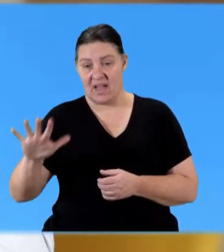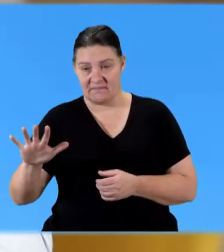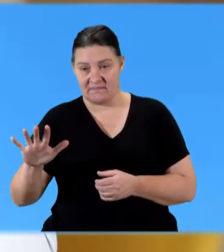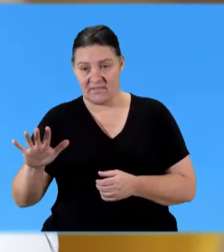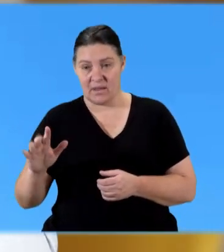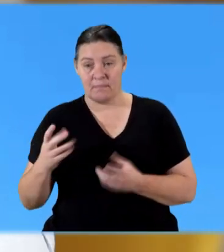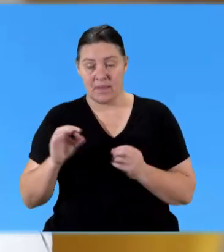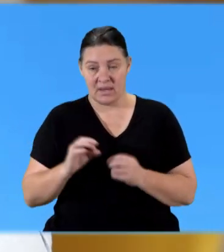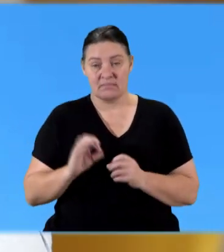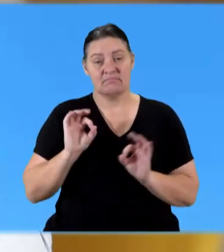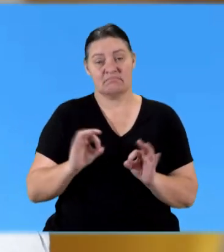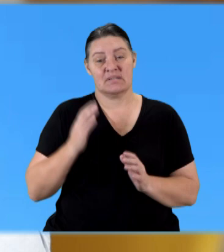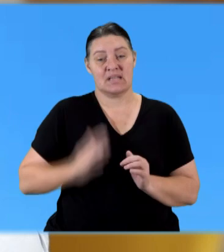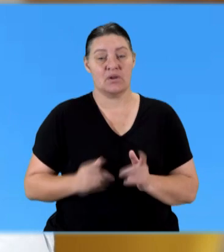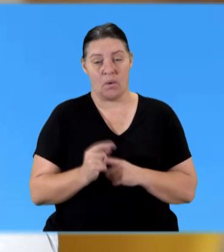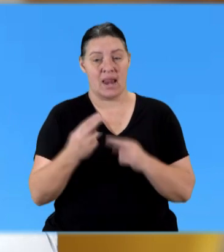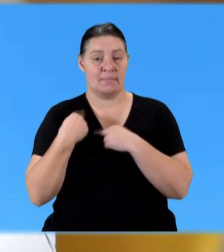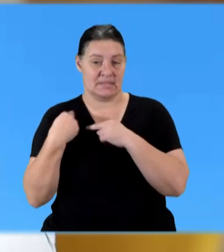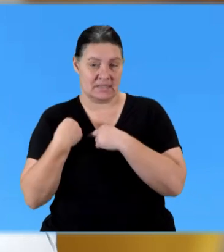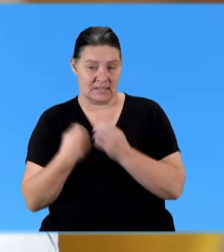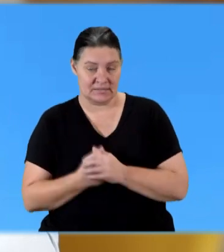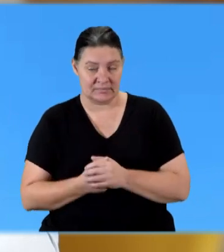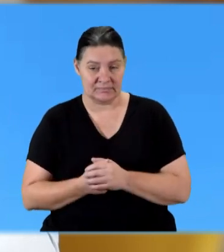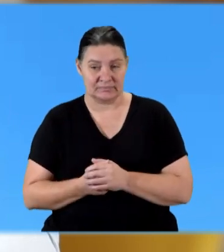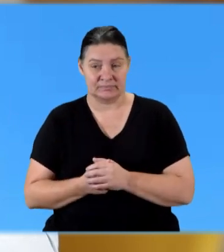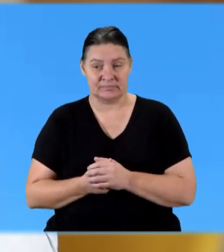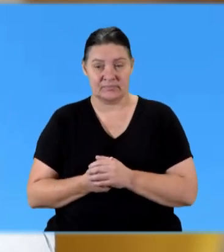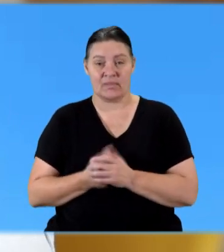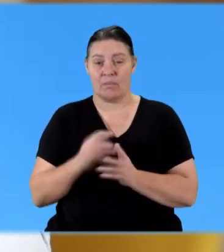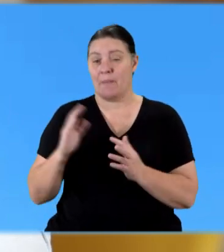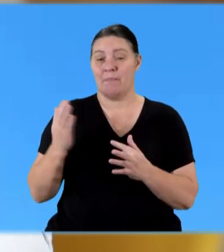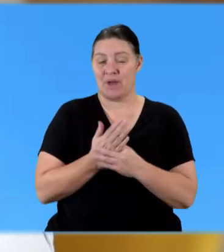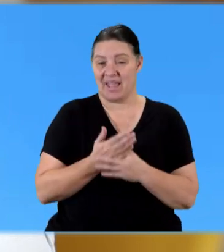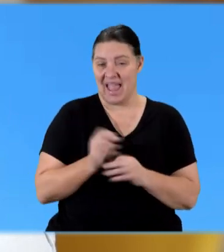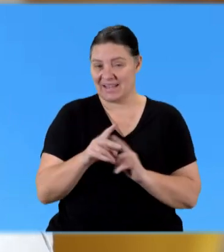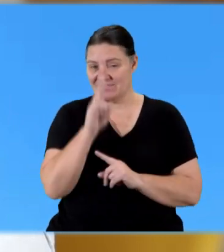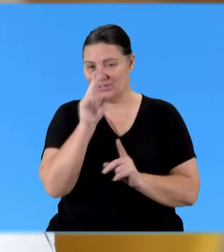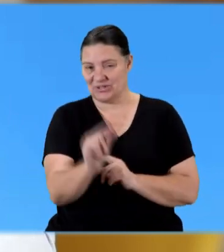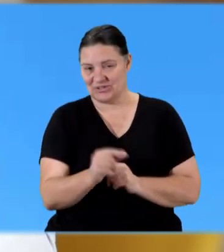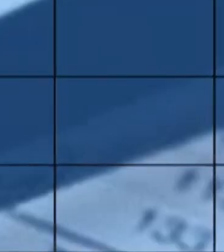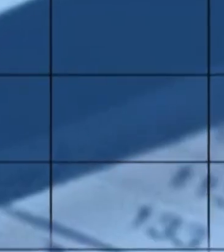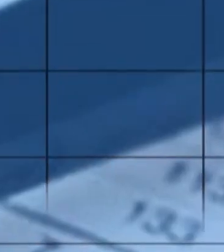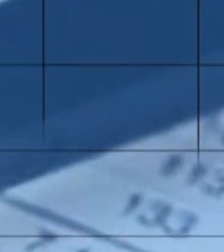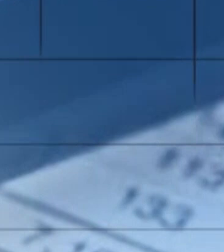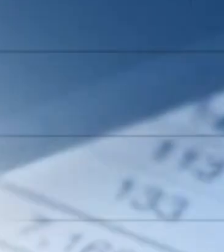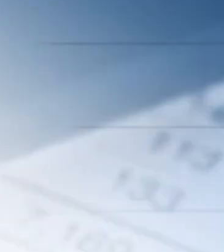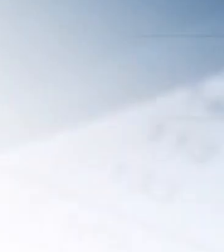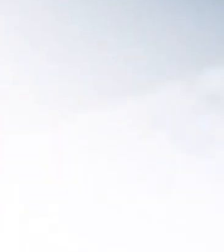57,065 will come to the credit side because it is a liability. We will go for an ad break. See you shortly.